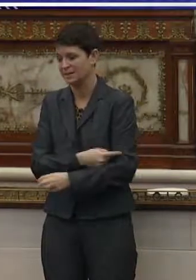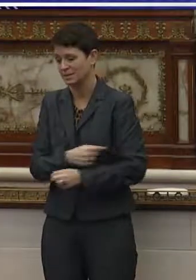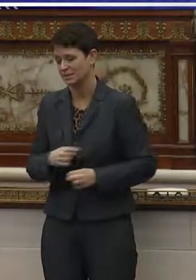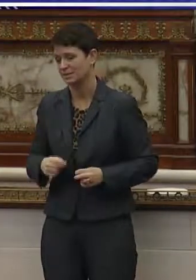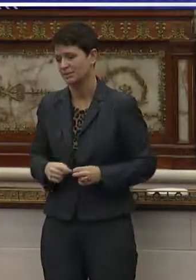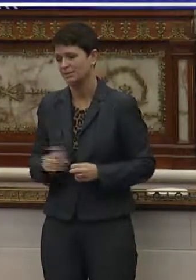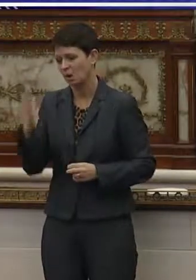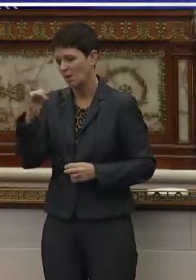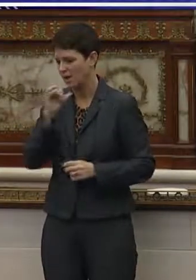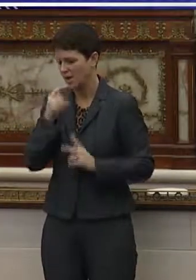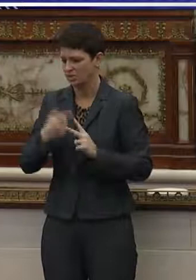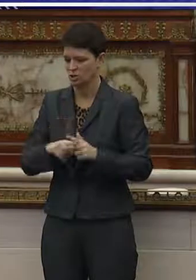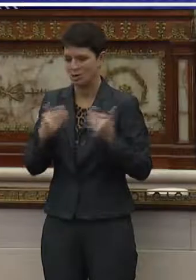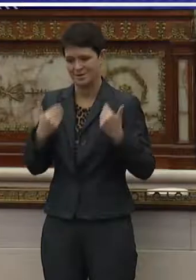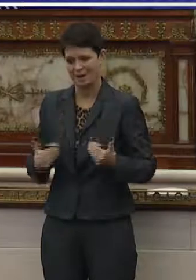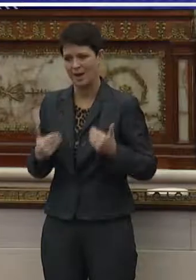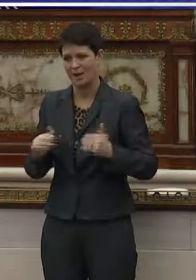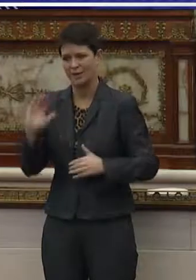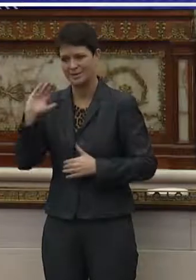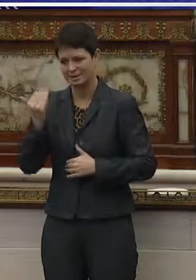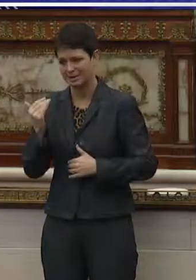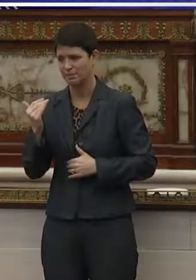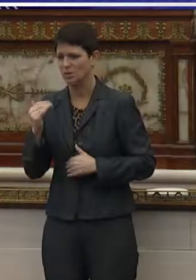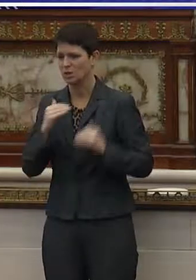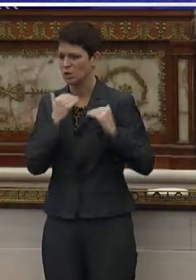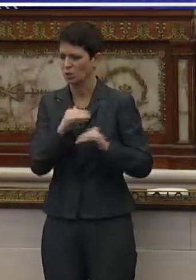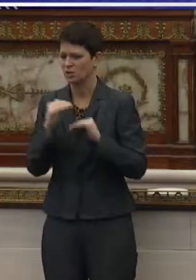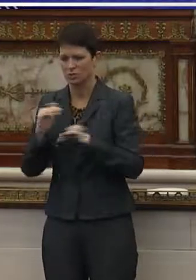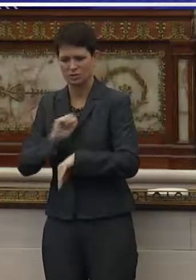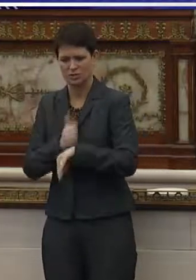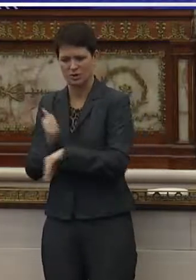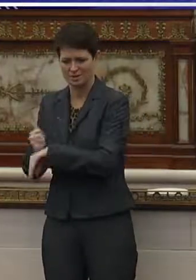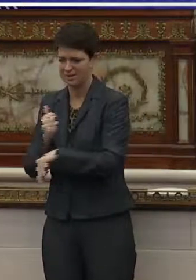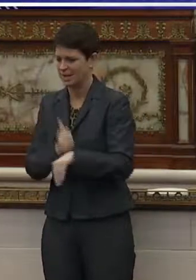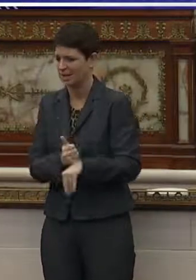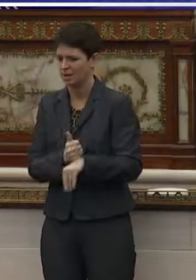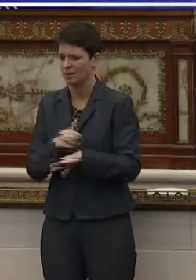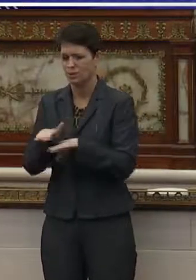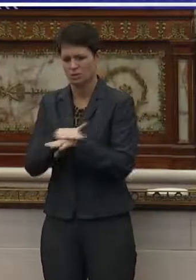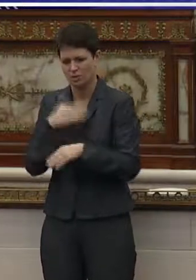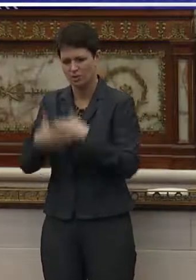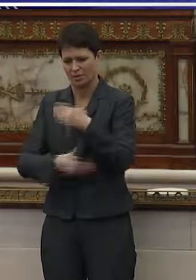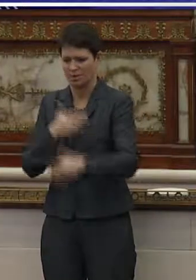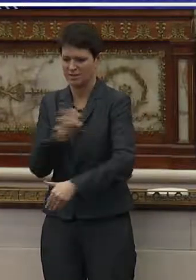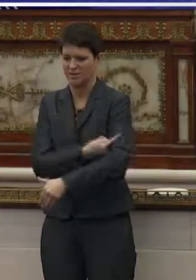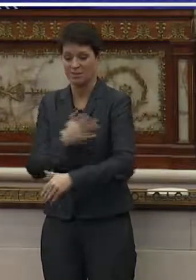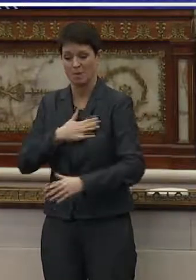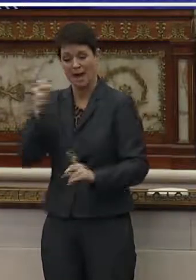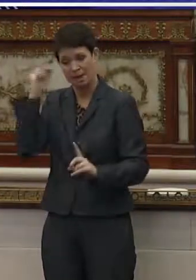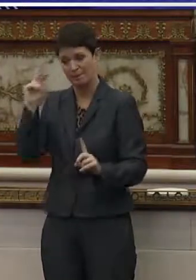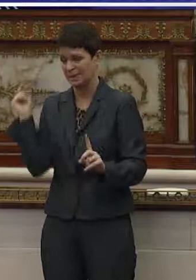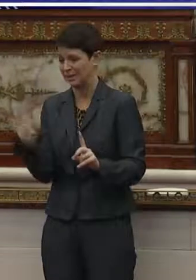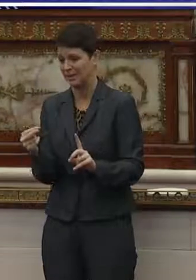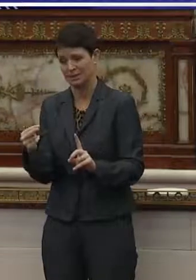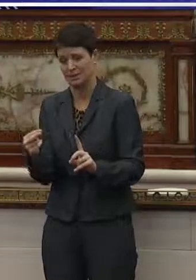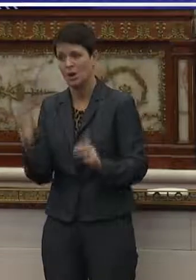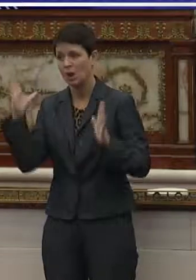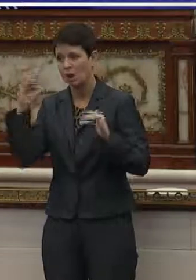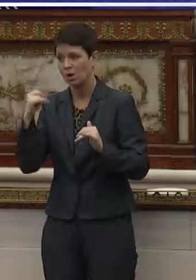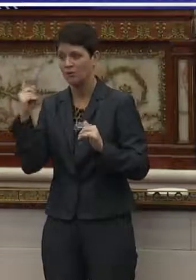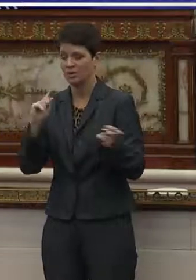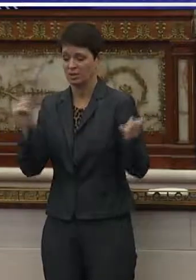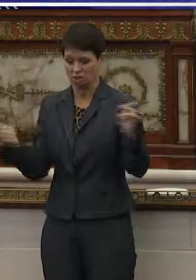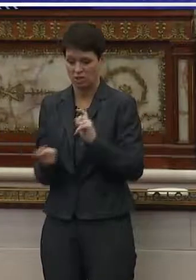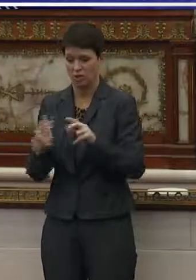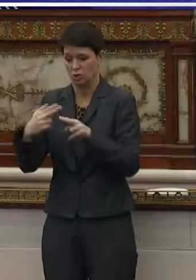So why not start it now? It just seems like we're putting the restrictions in place to slow down that process. That's just my opinion. And so hopefully that's something that can